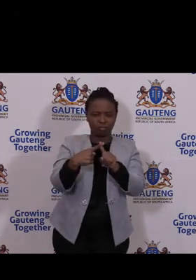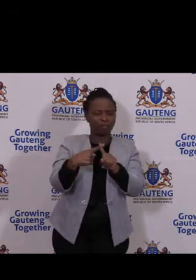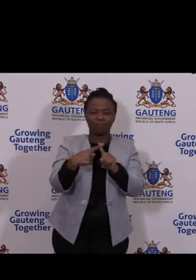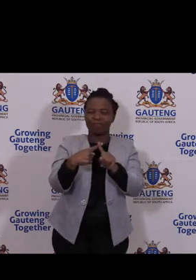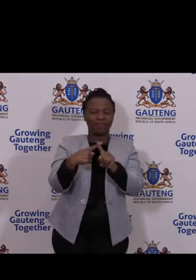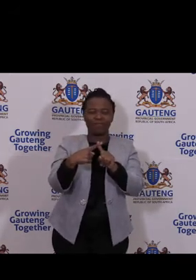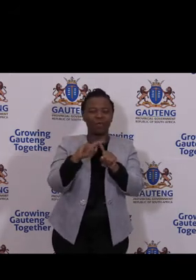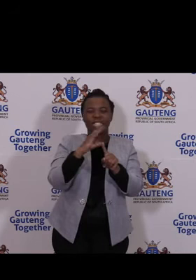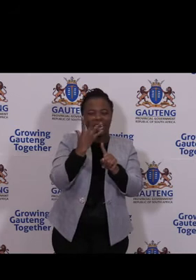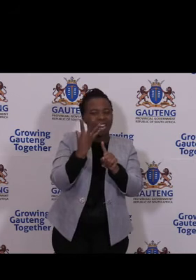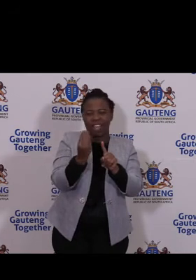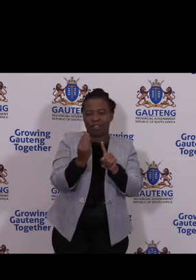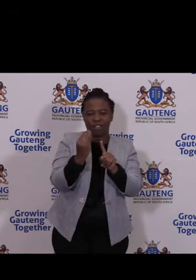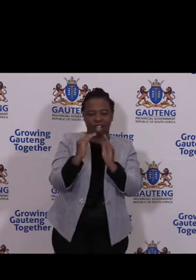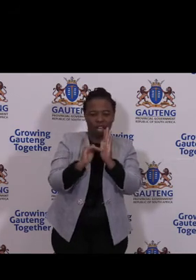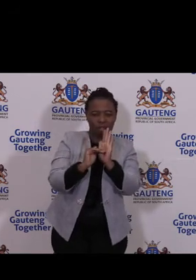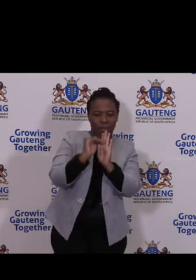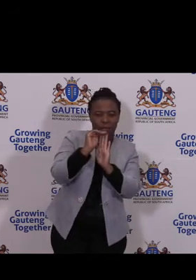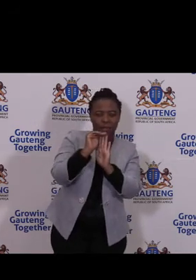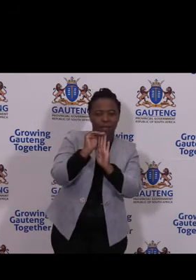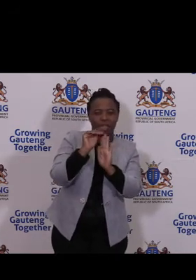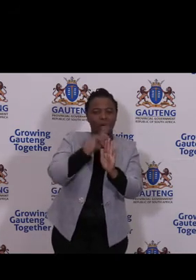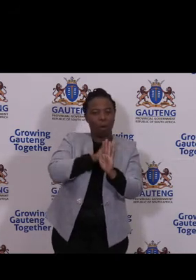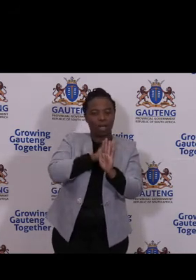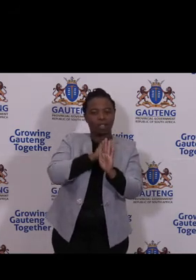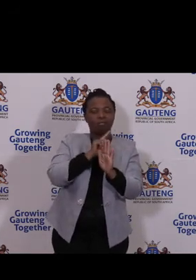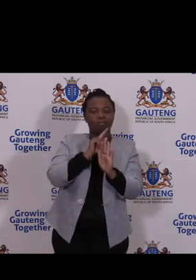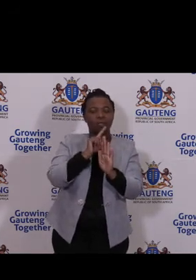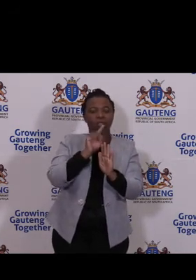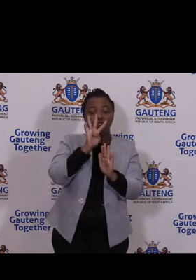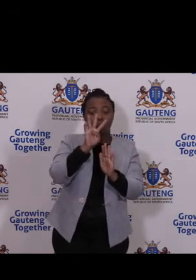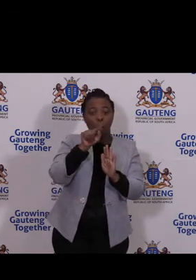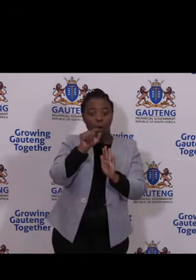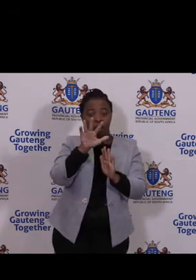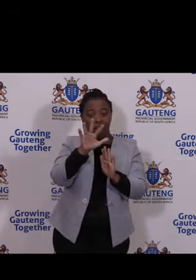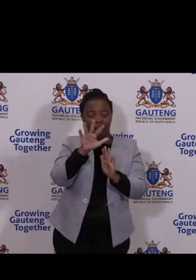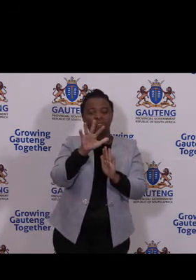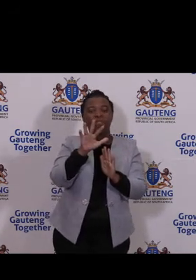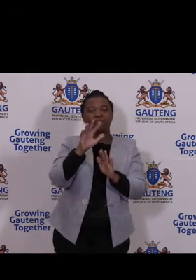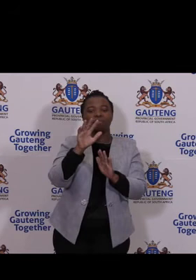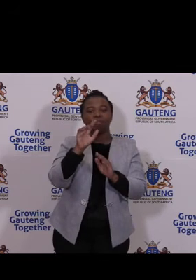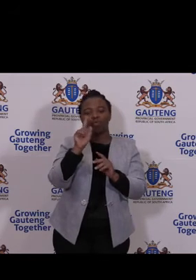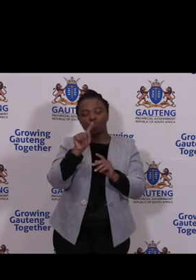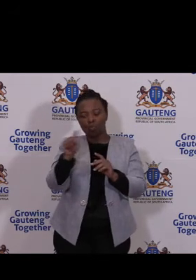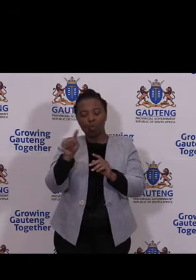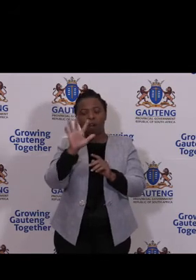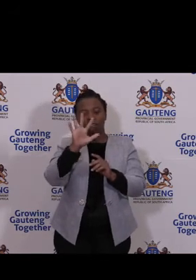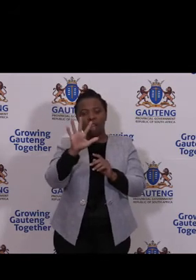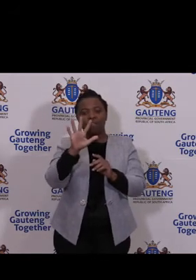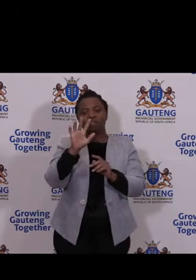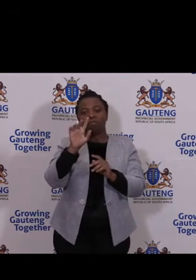averaging here, like I've said, almost 4.5 to 5,000 cases daily.